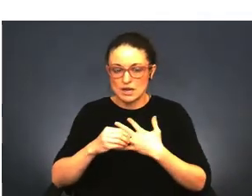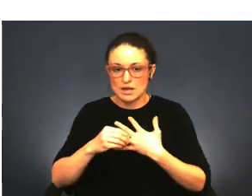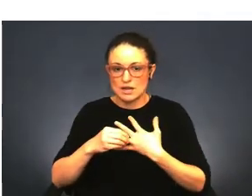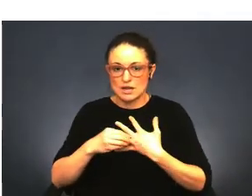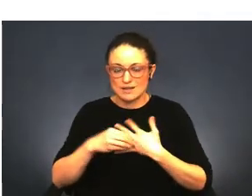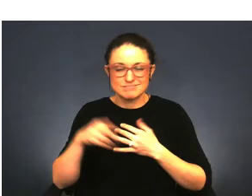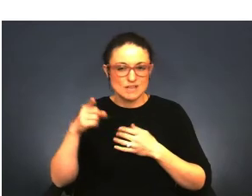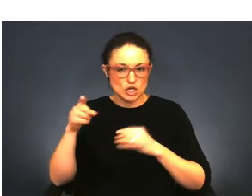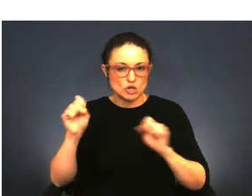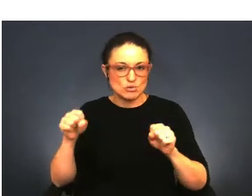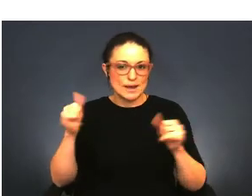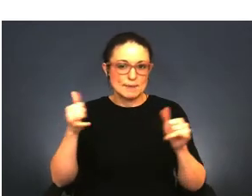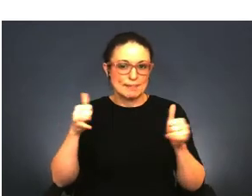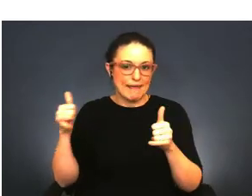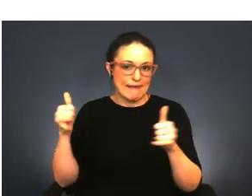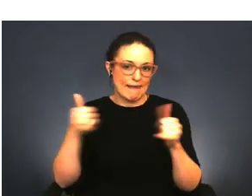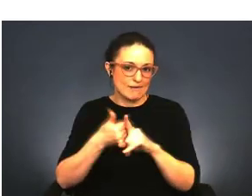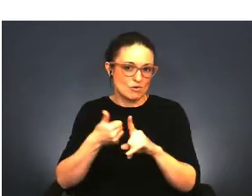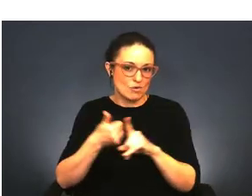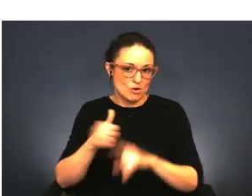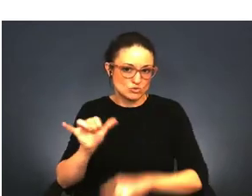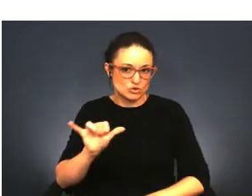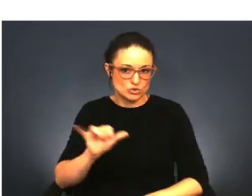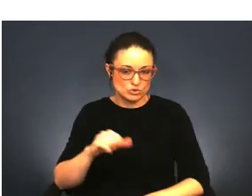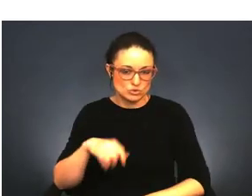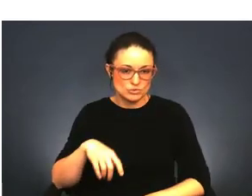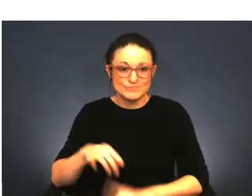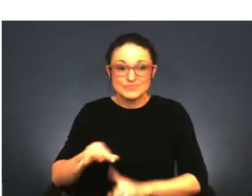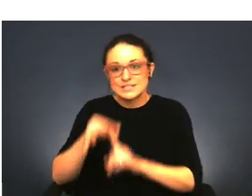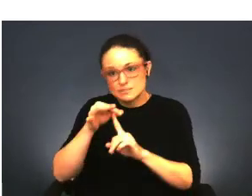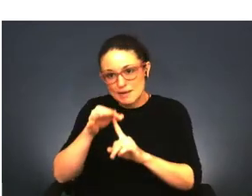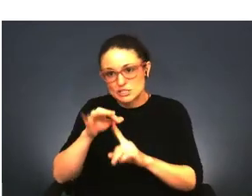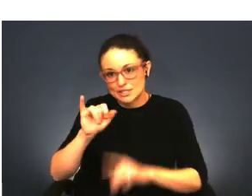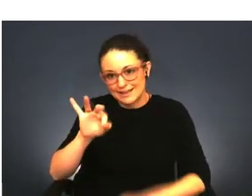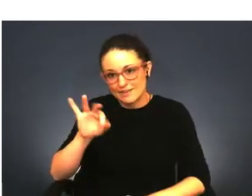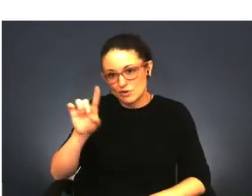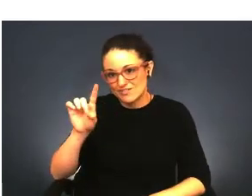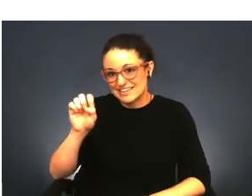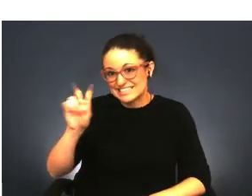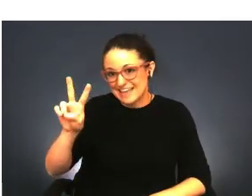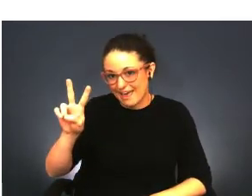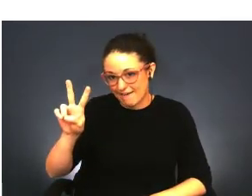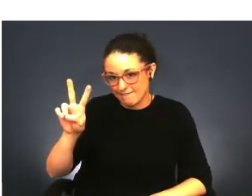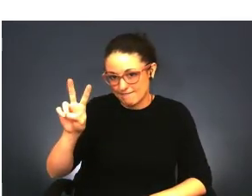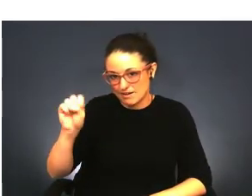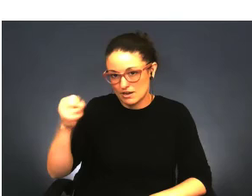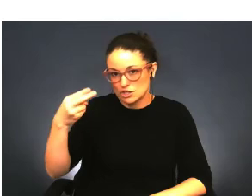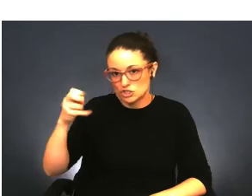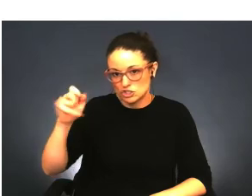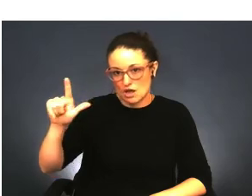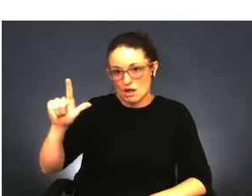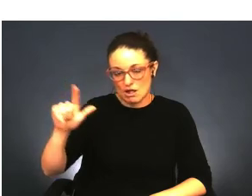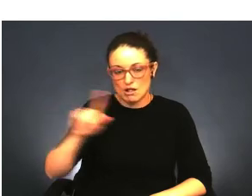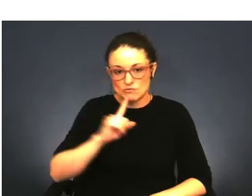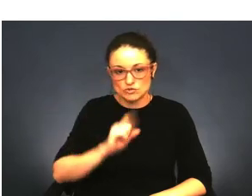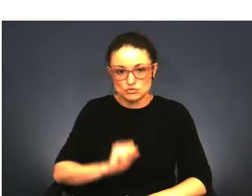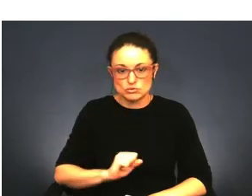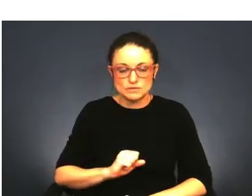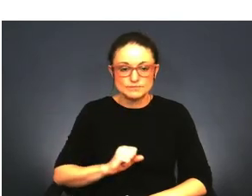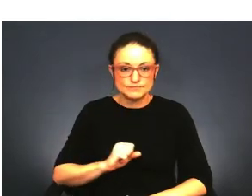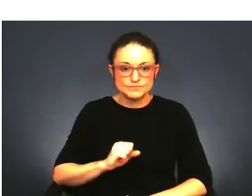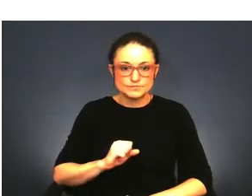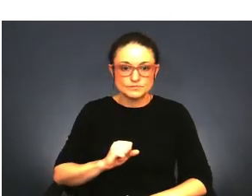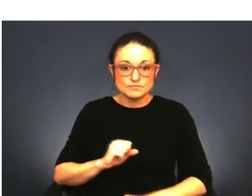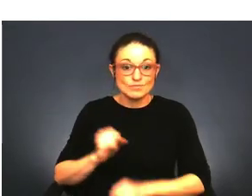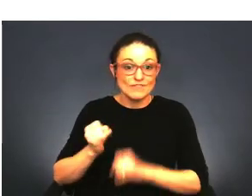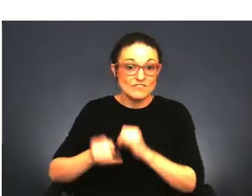playing on your own as well, especially if you have a dev shell. We've got the final exam is worth